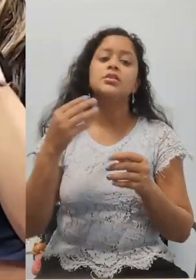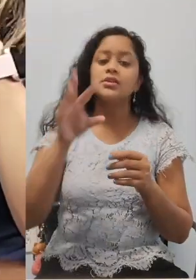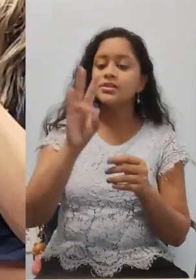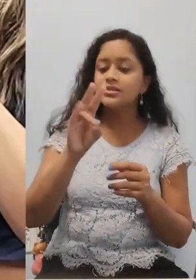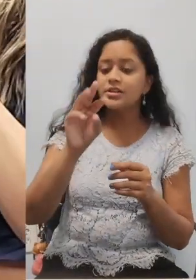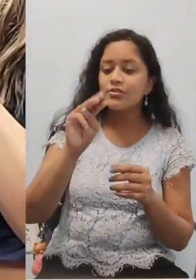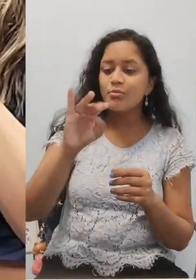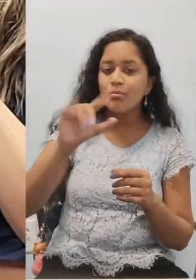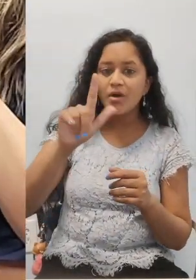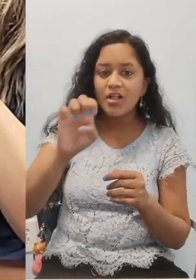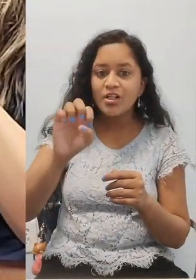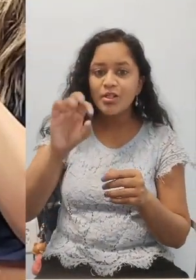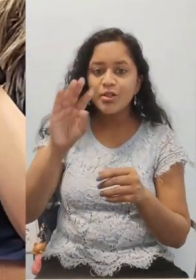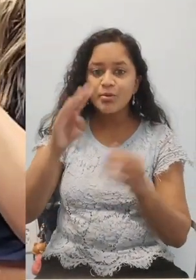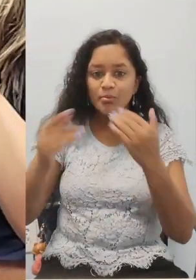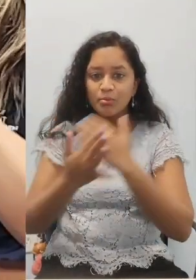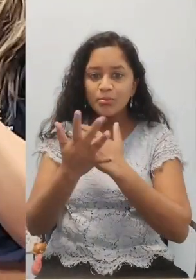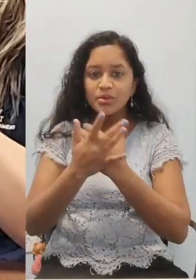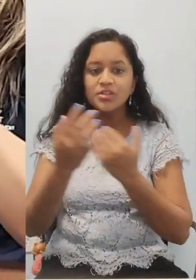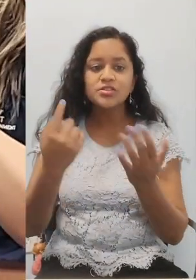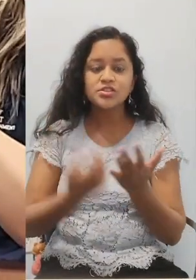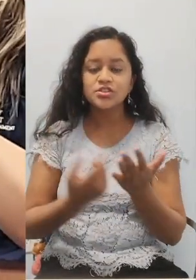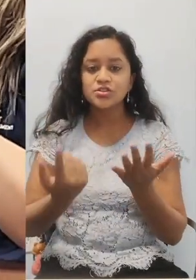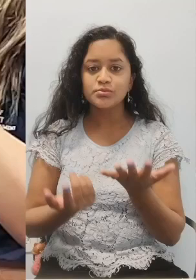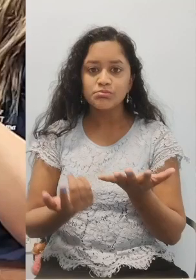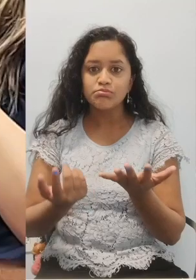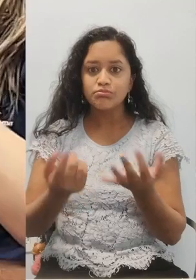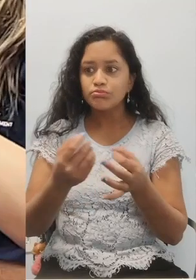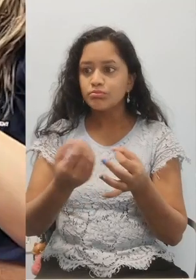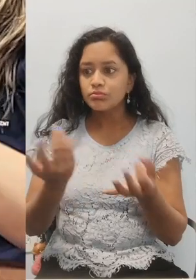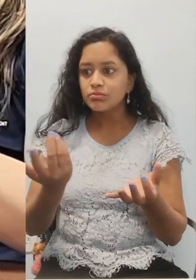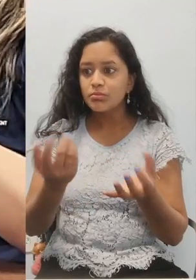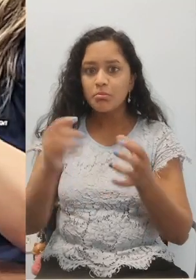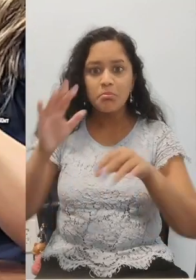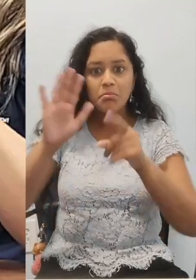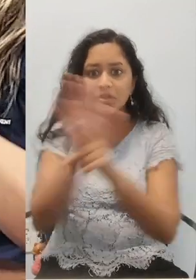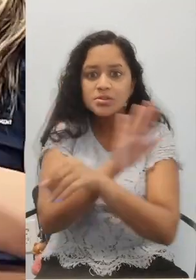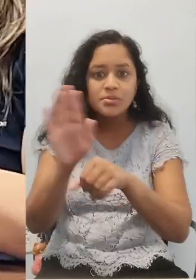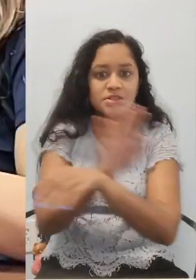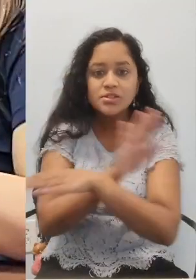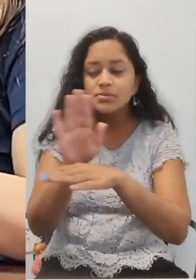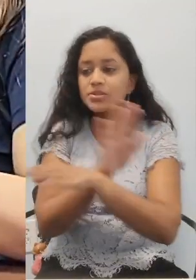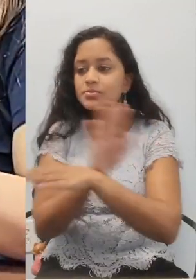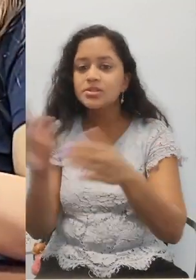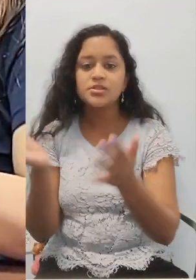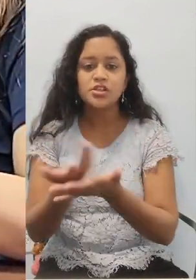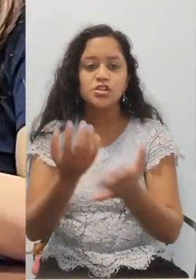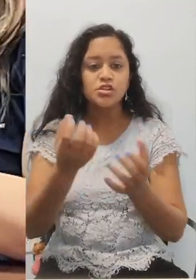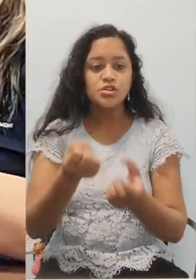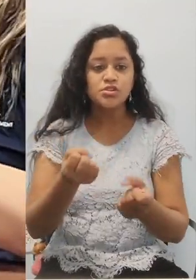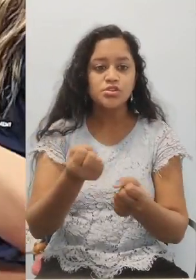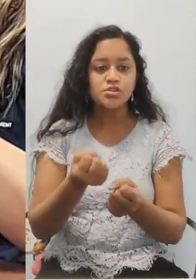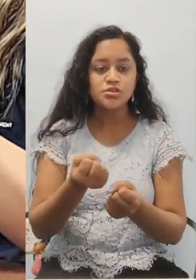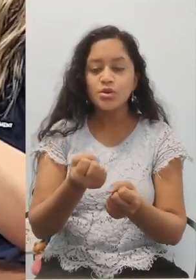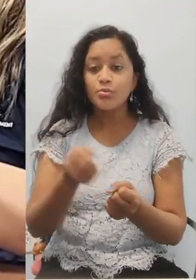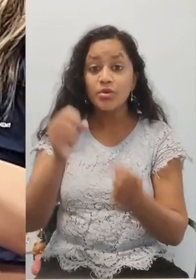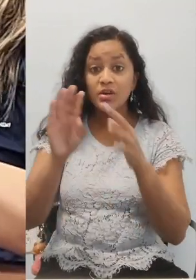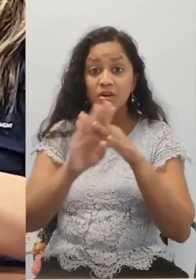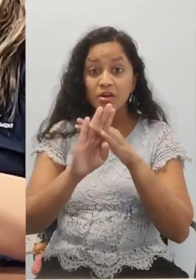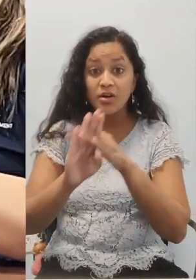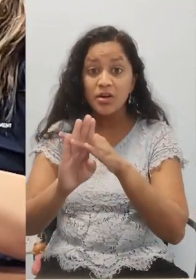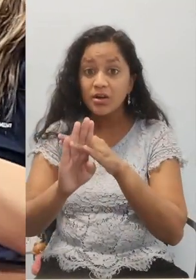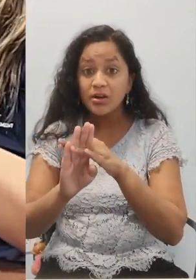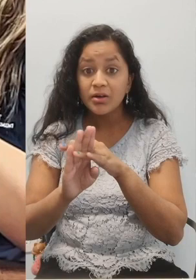water, actually affects our sharks. They avoid these areas. So that's why it's so special to see a shark in Cayman, because they